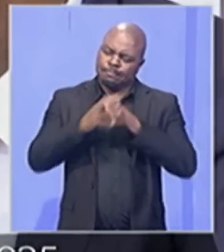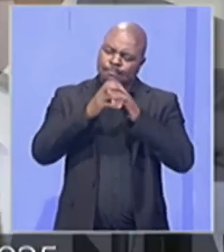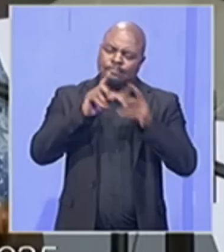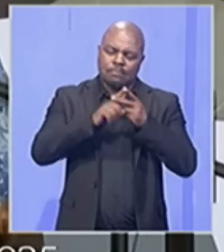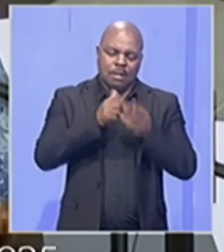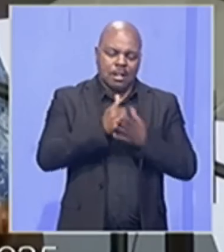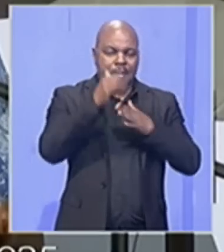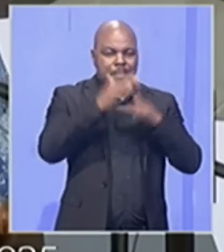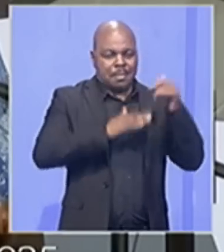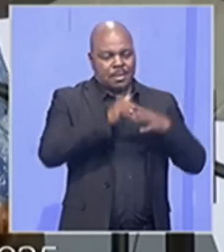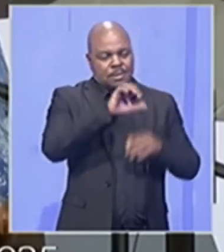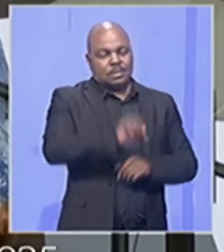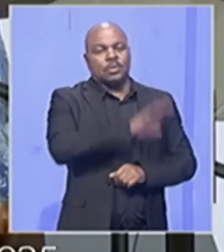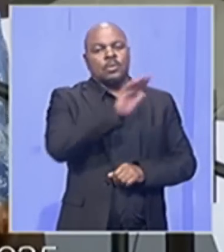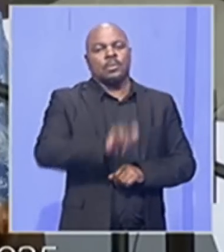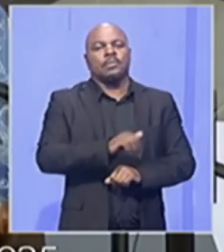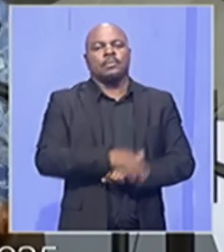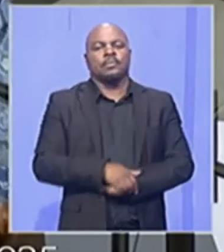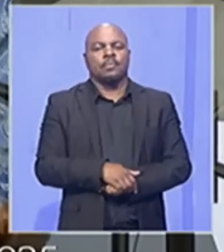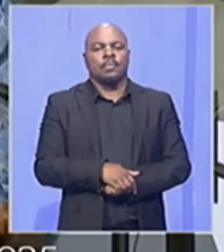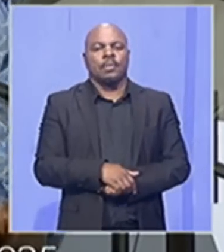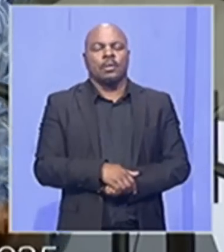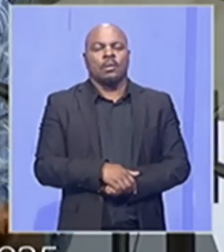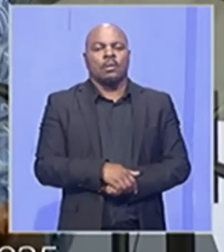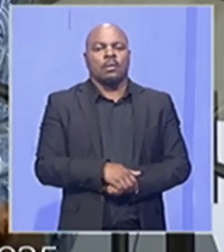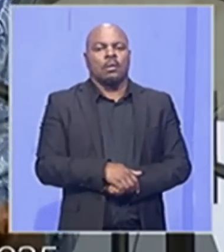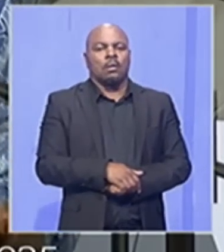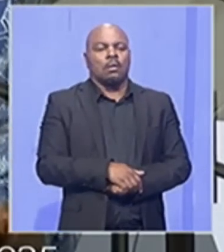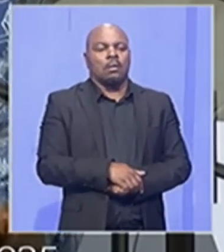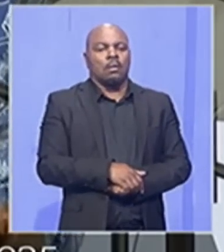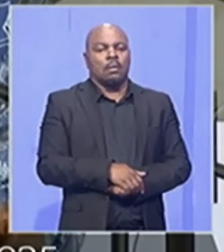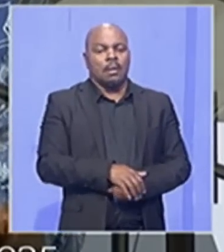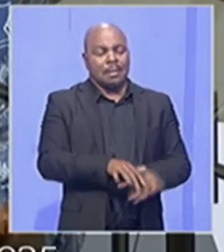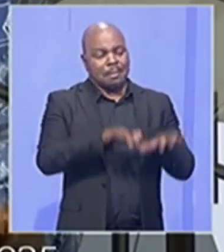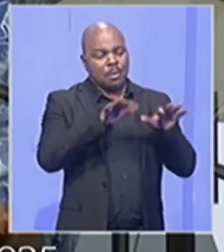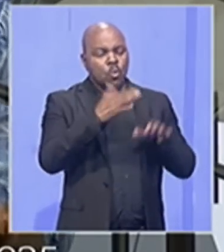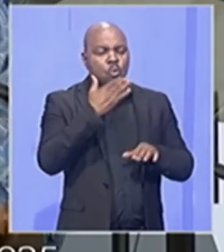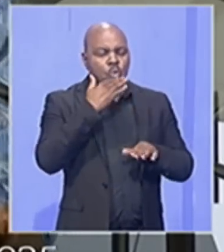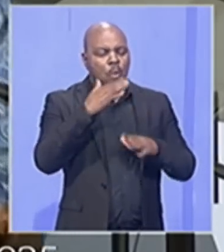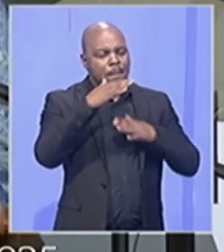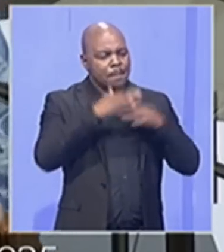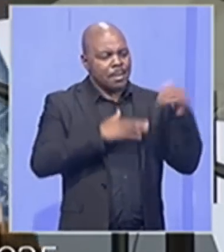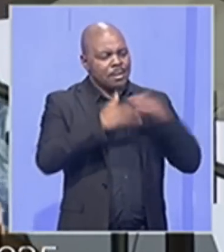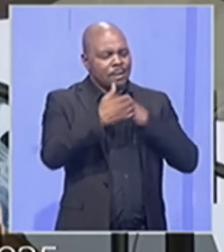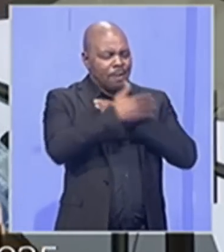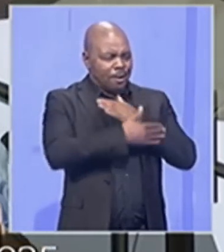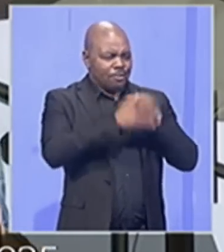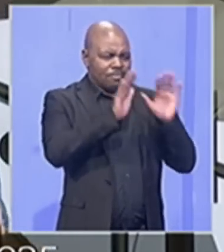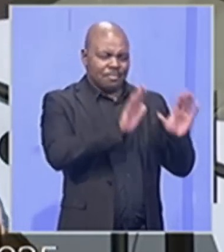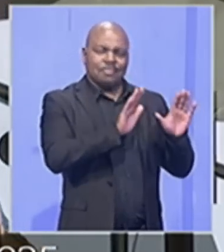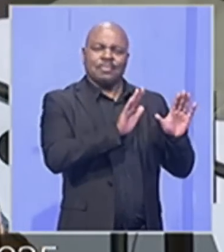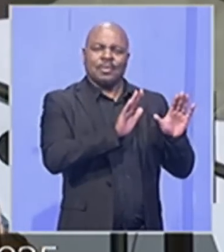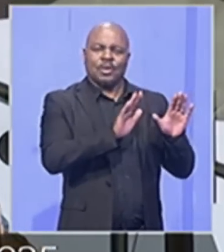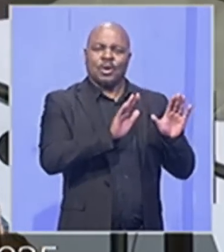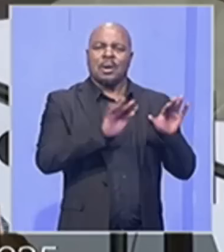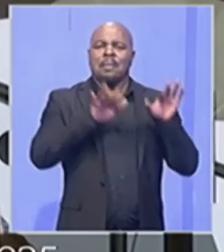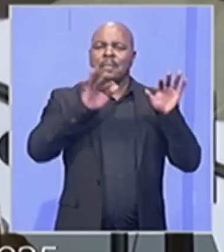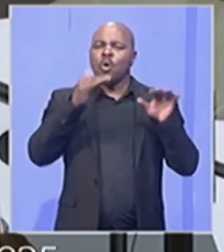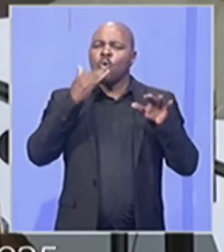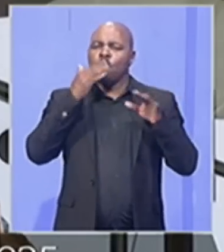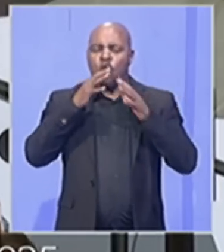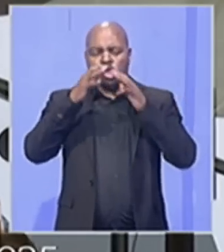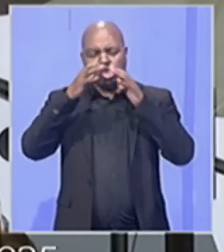naha. To be people who build a nation, not to be people who break